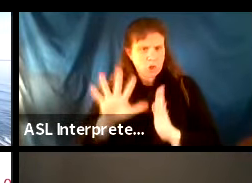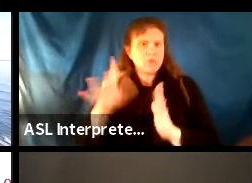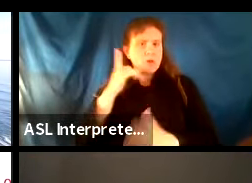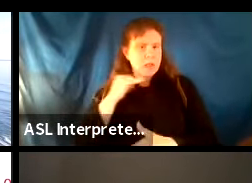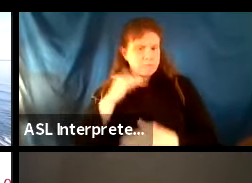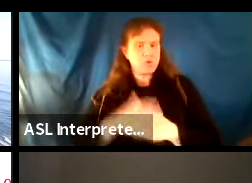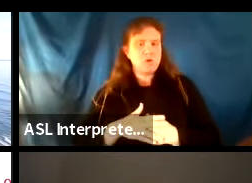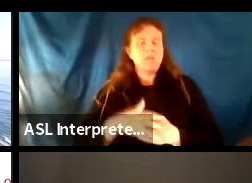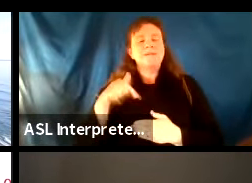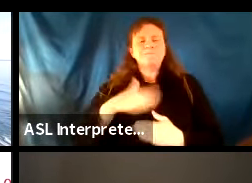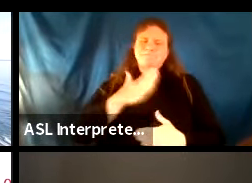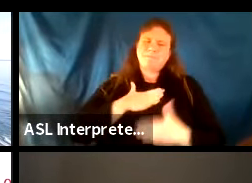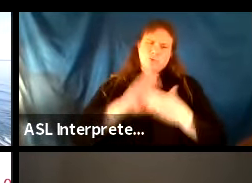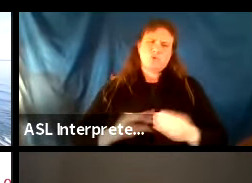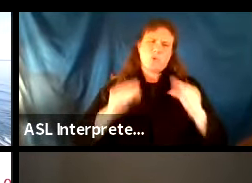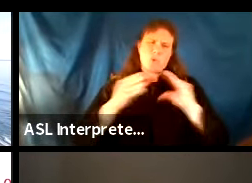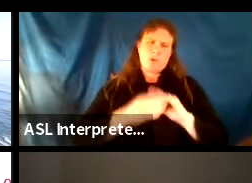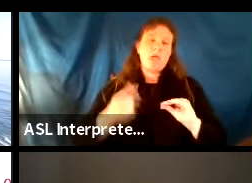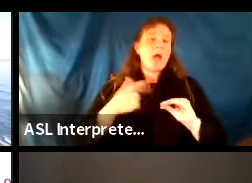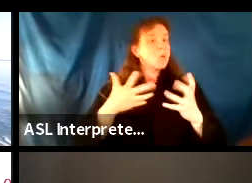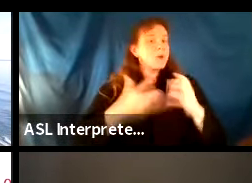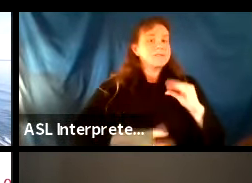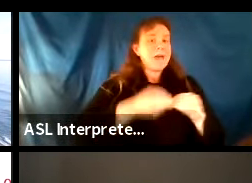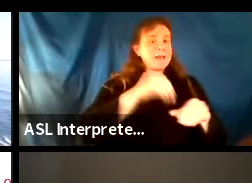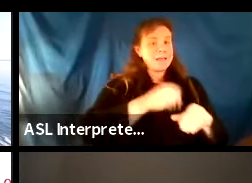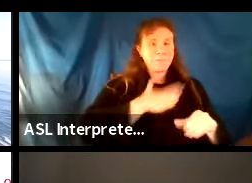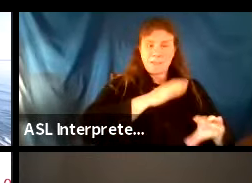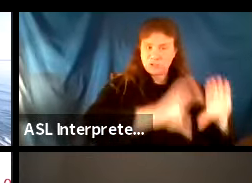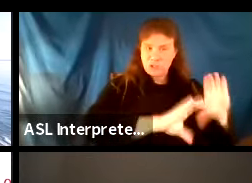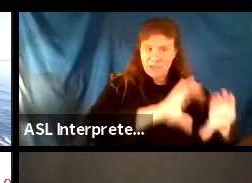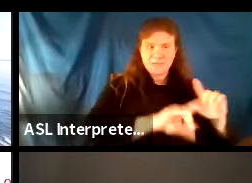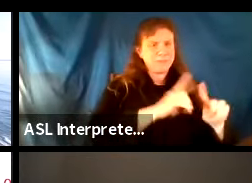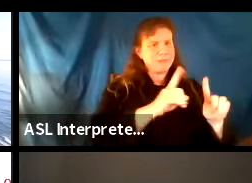anecdotal. I wanted to put this in the chat, but it was too long. So